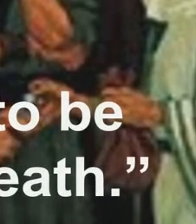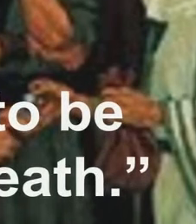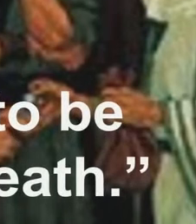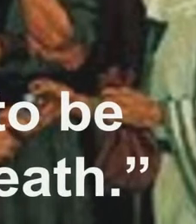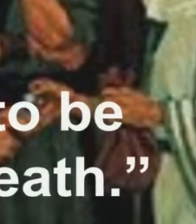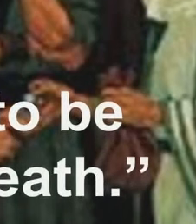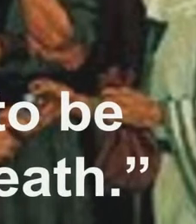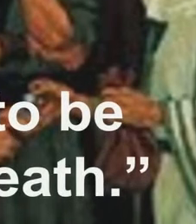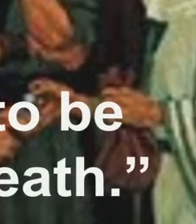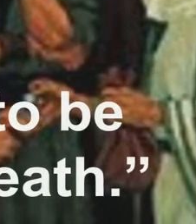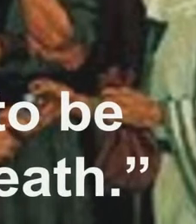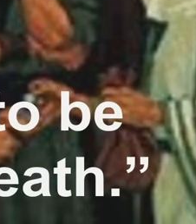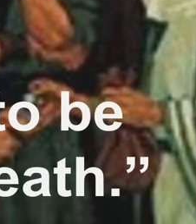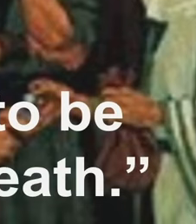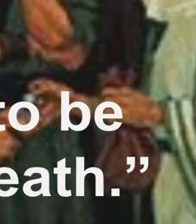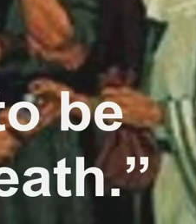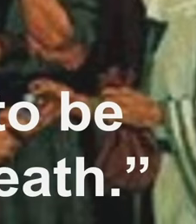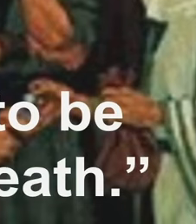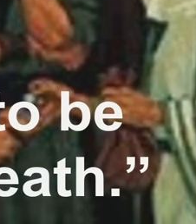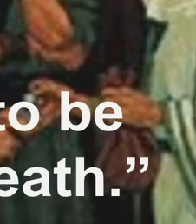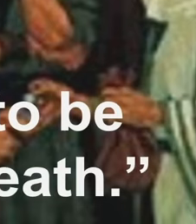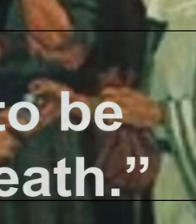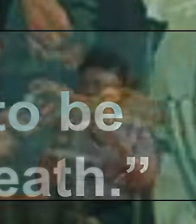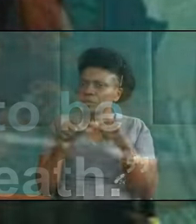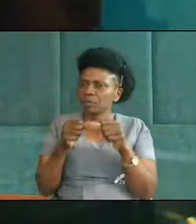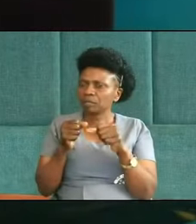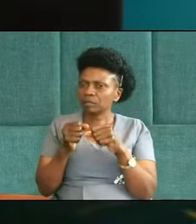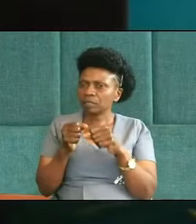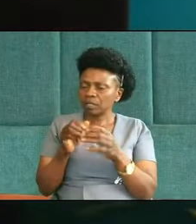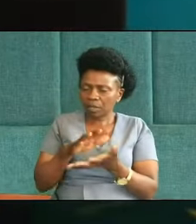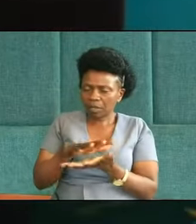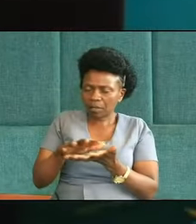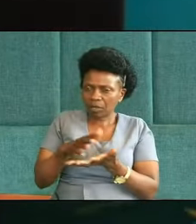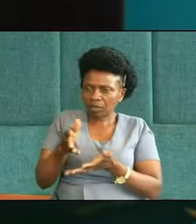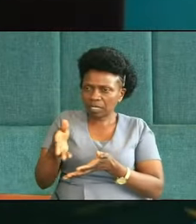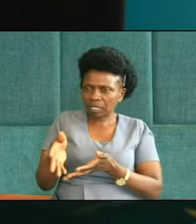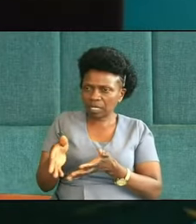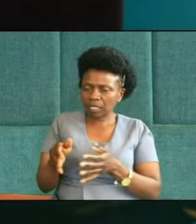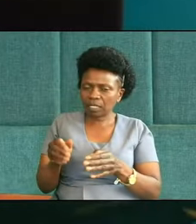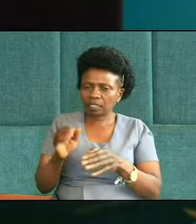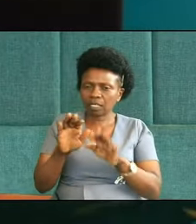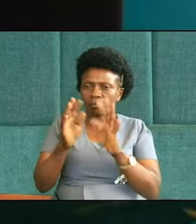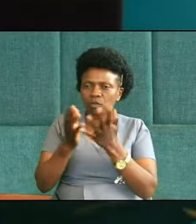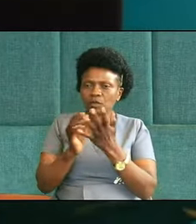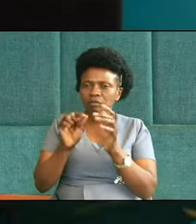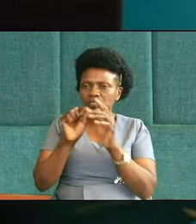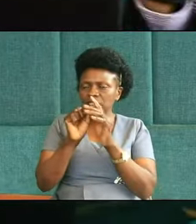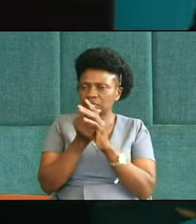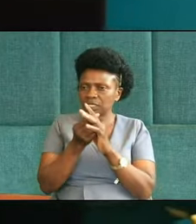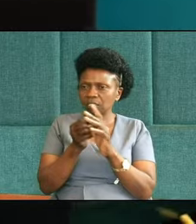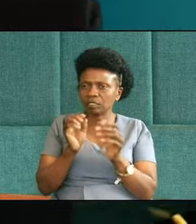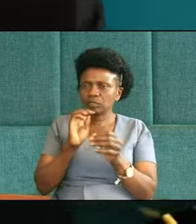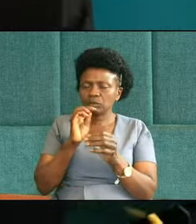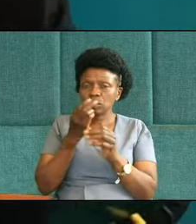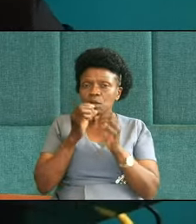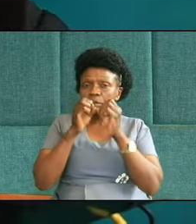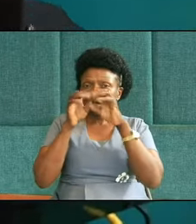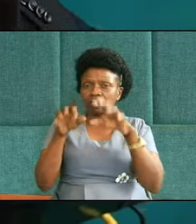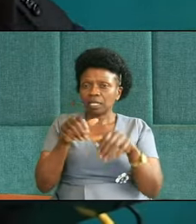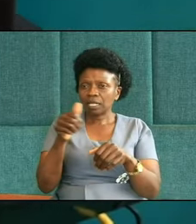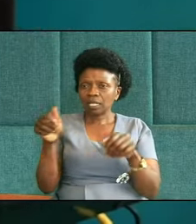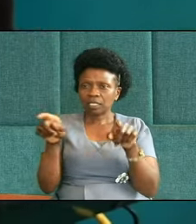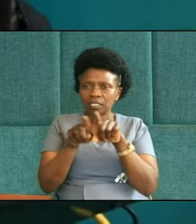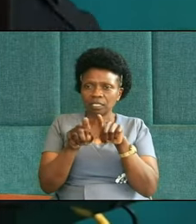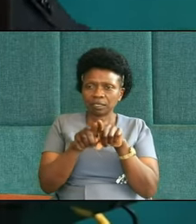So, we've been talking a little bit about the background here in the book of Genesis, and I know you've been blessed by other speakers